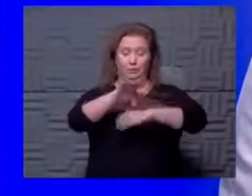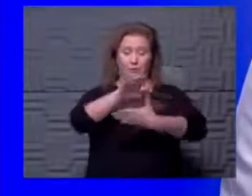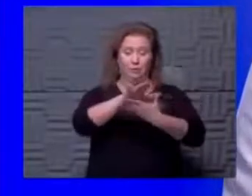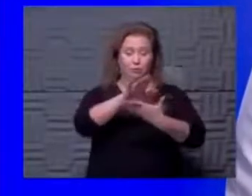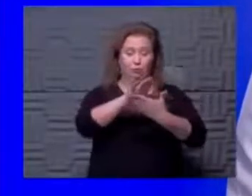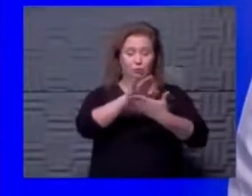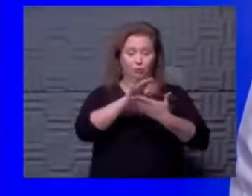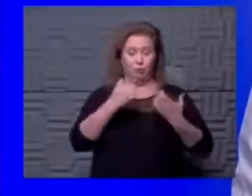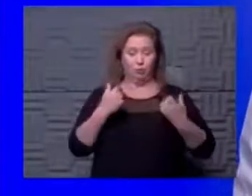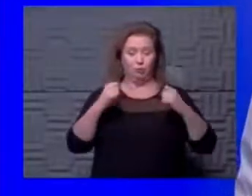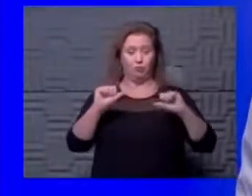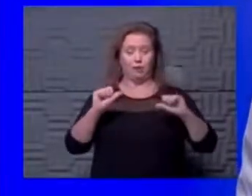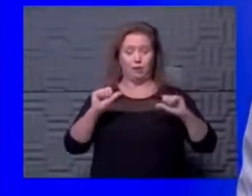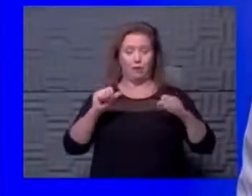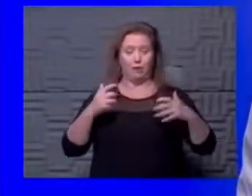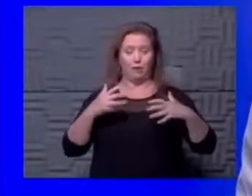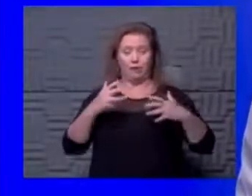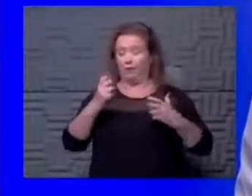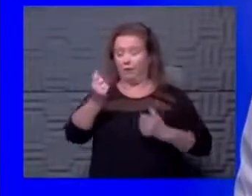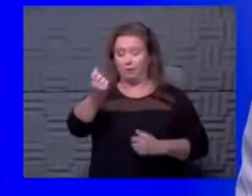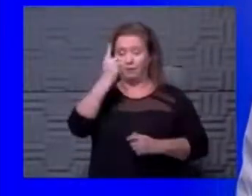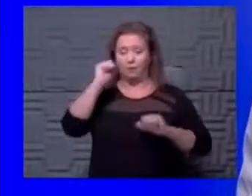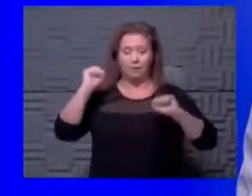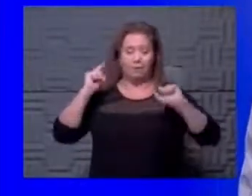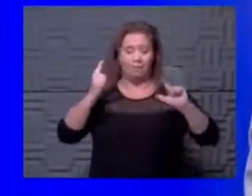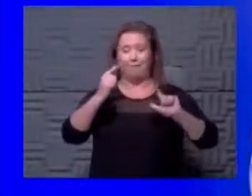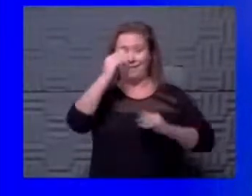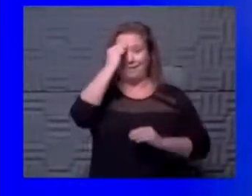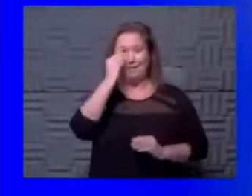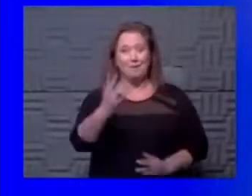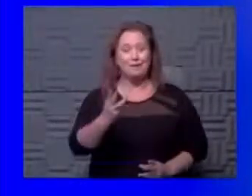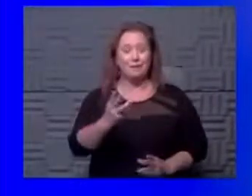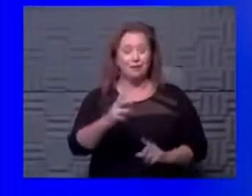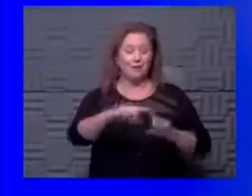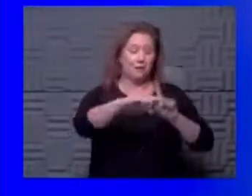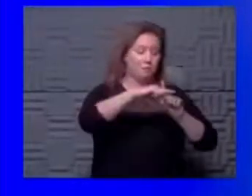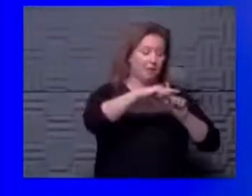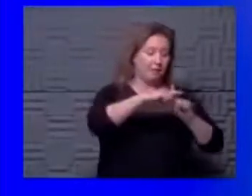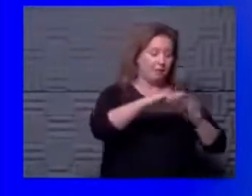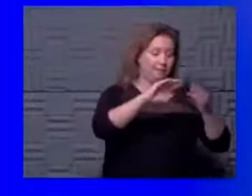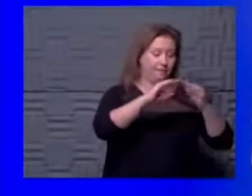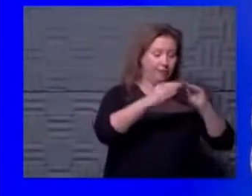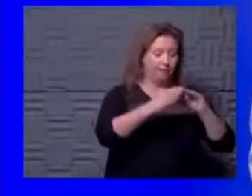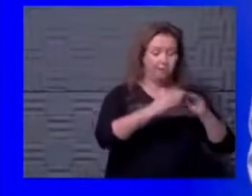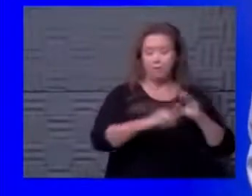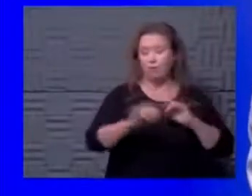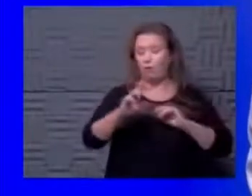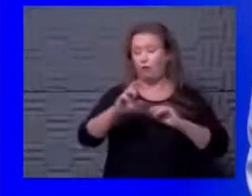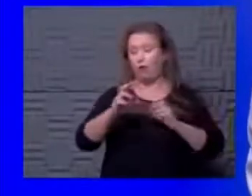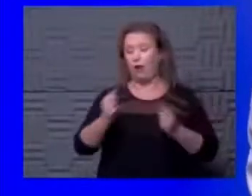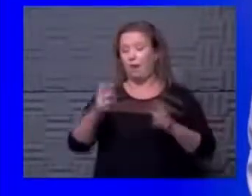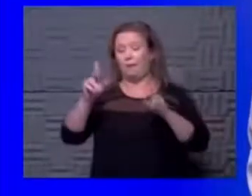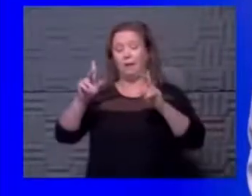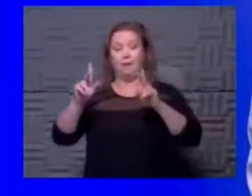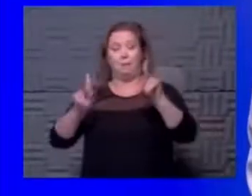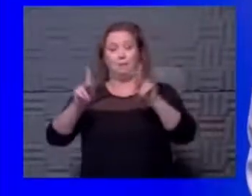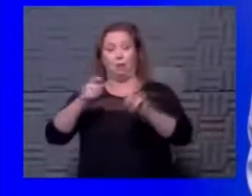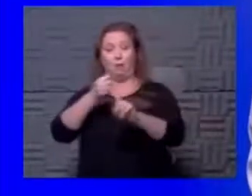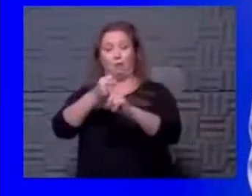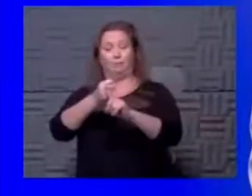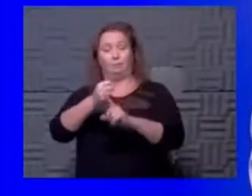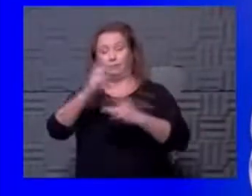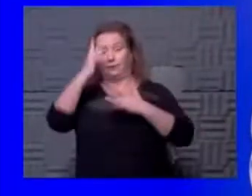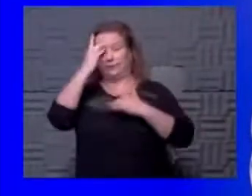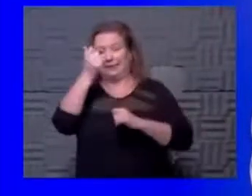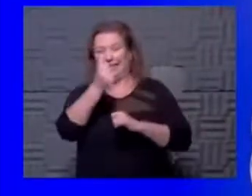when you try to assimilate all this information, whether it's positive rates or number of positive cases from